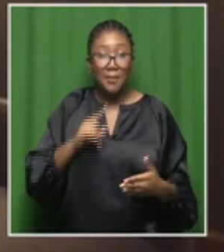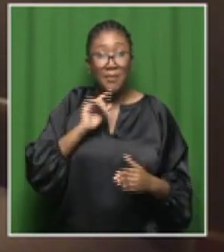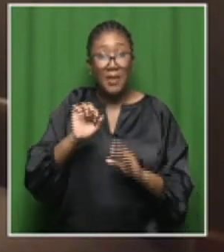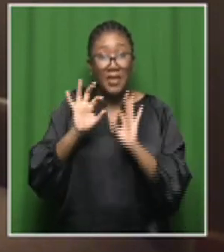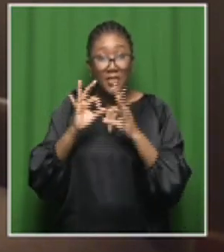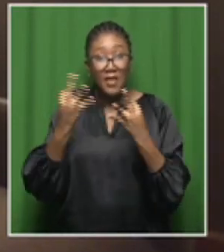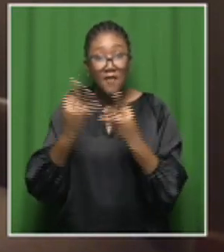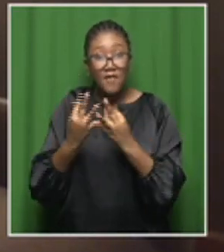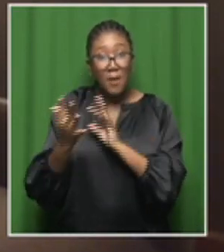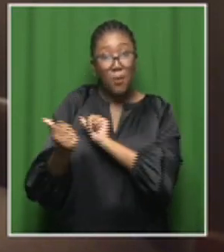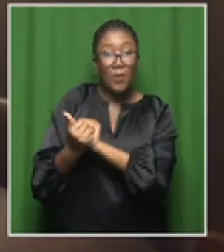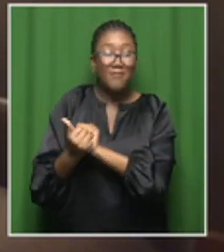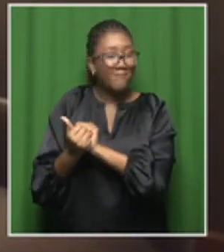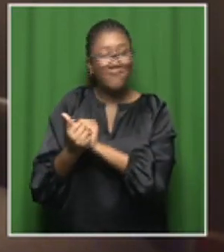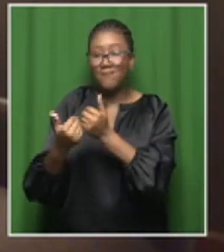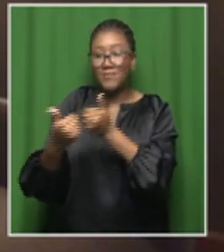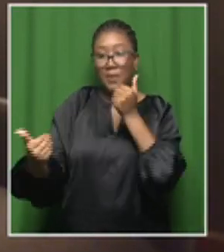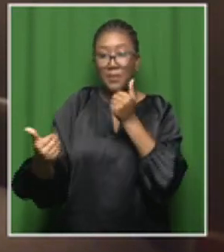family.